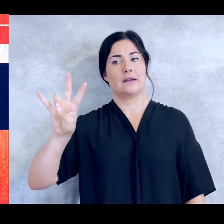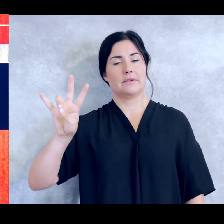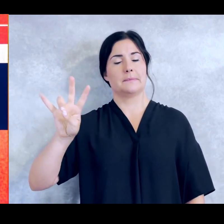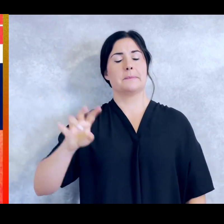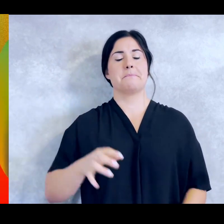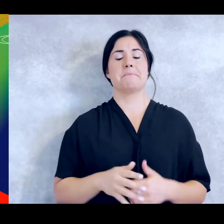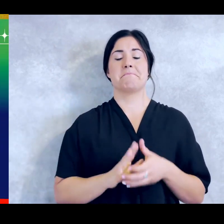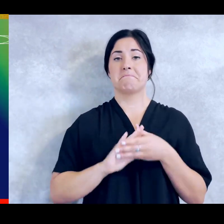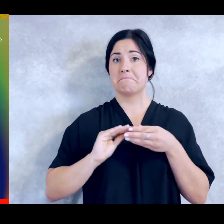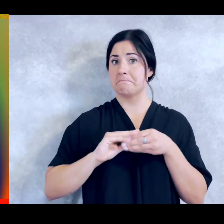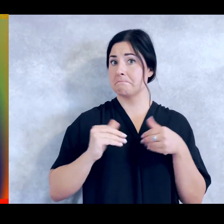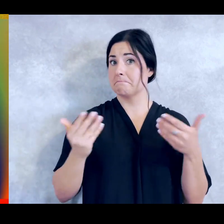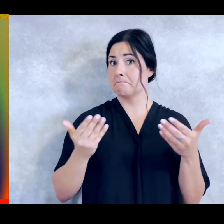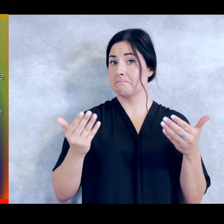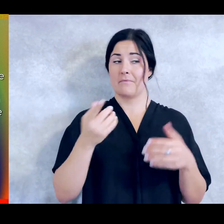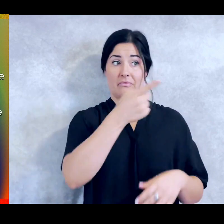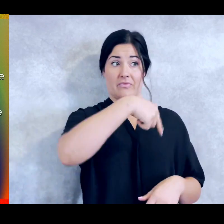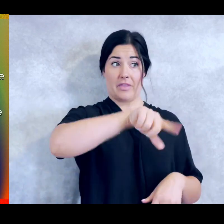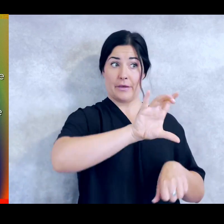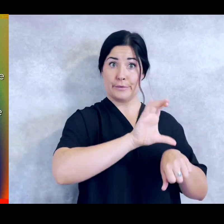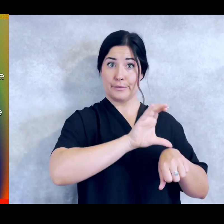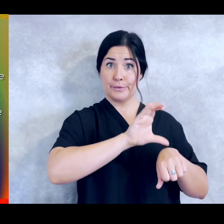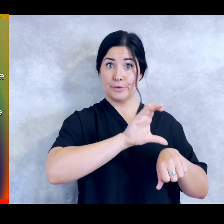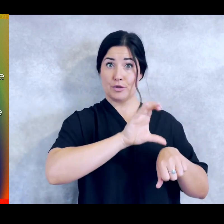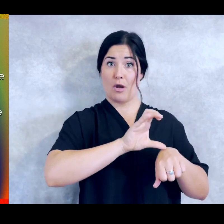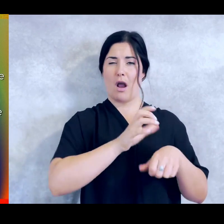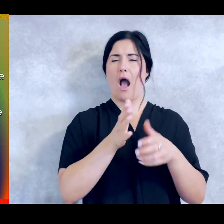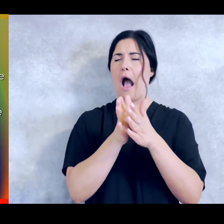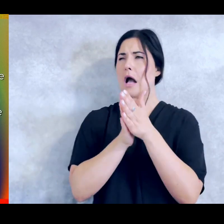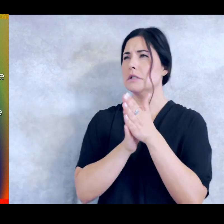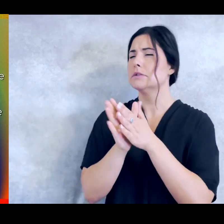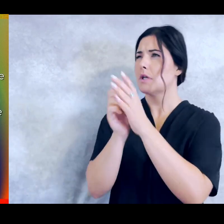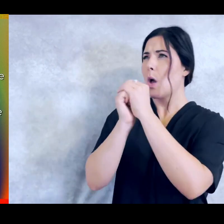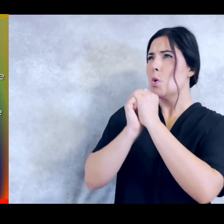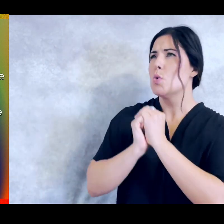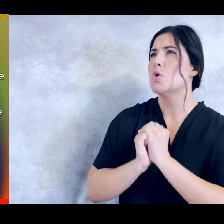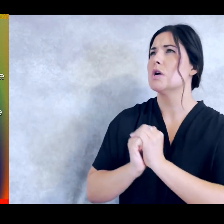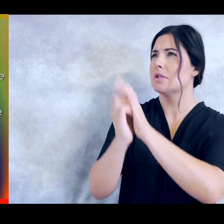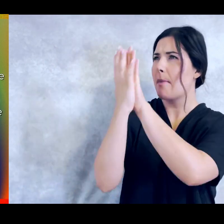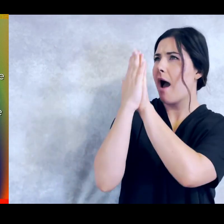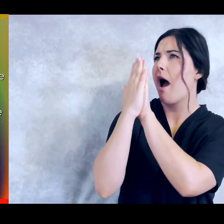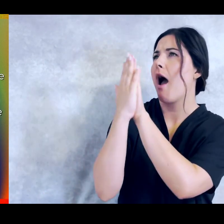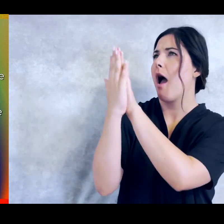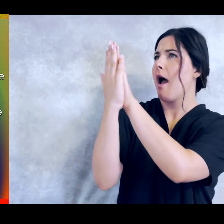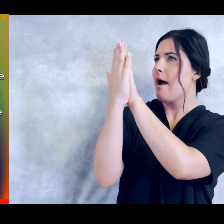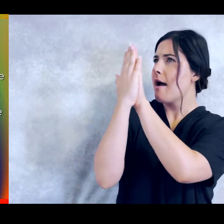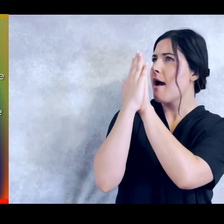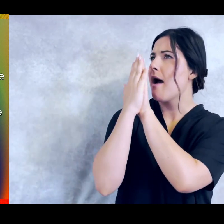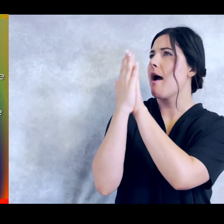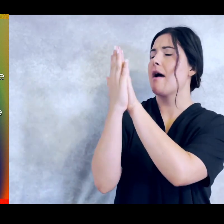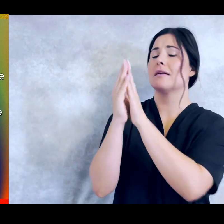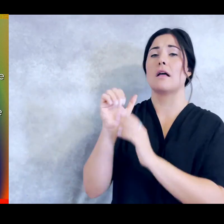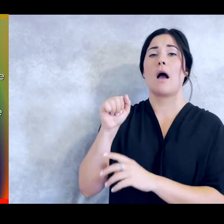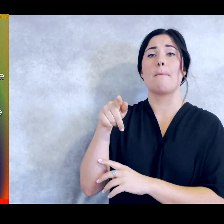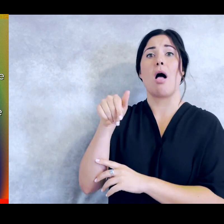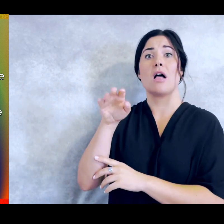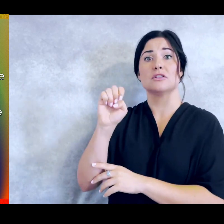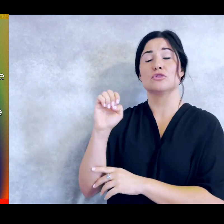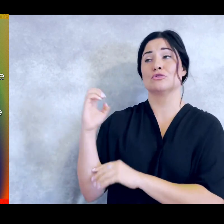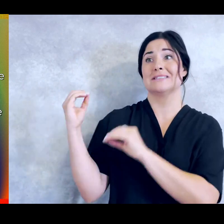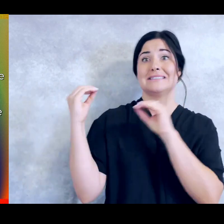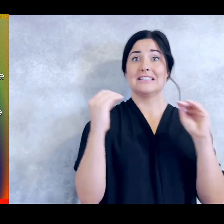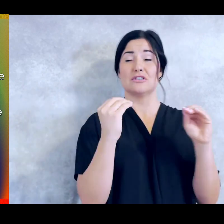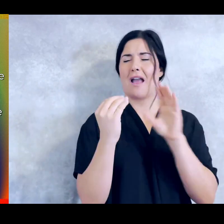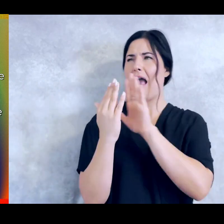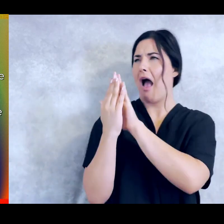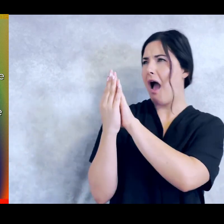to 47, here's what it says. They, speaking of that church, devoted themselves. They devoted themselves to the